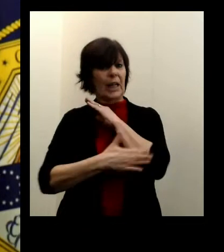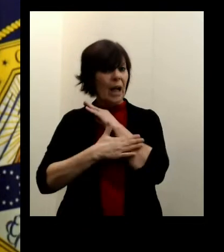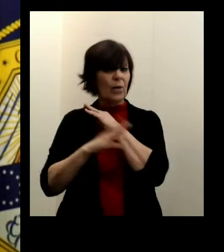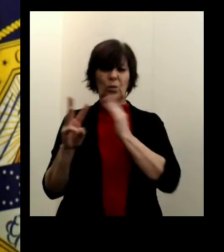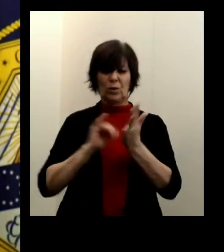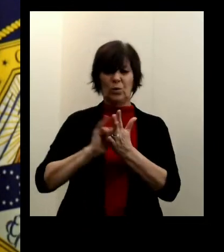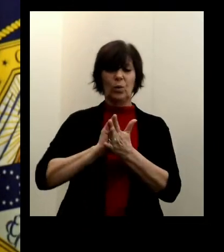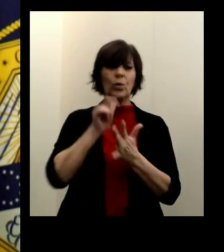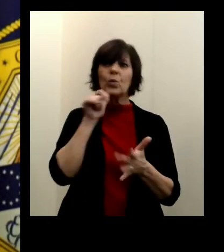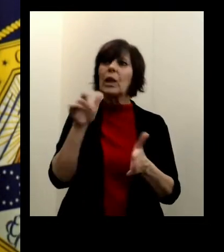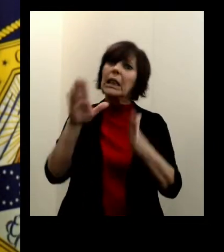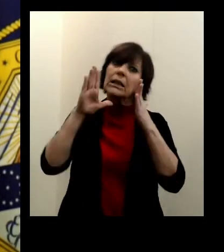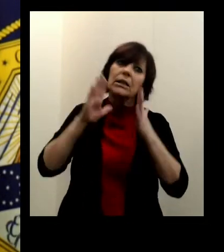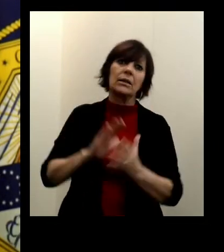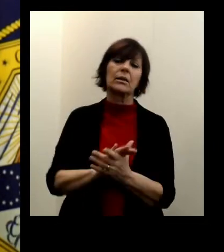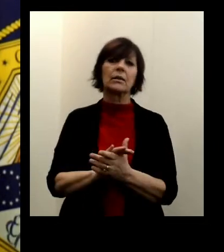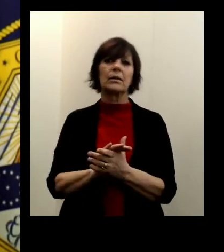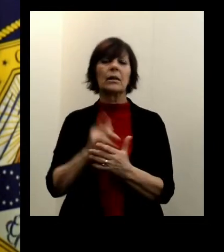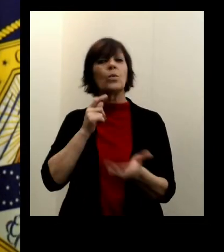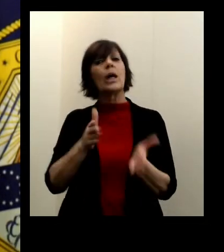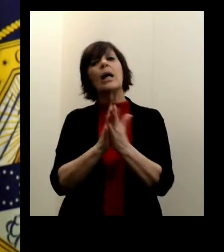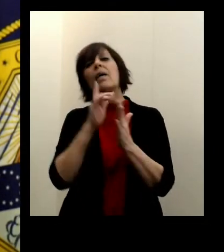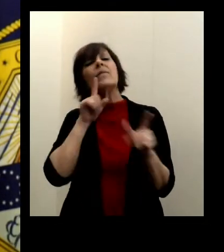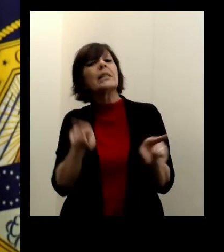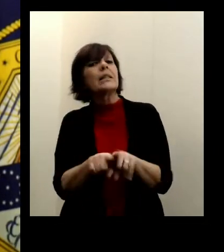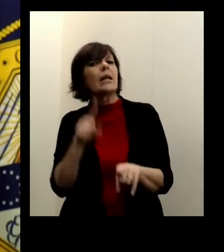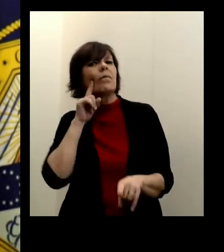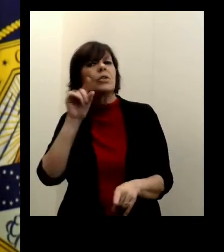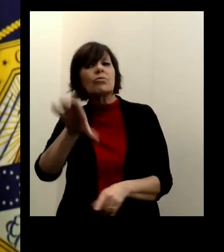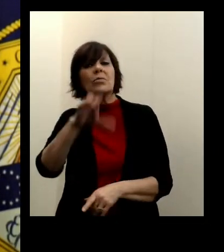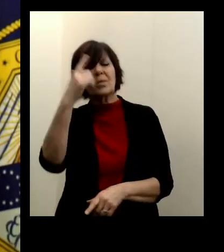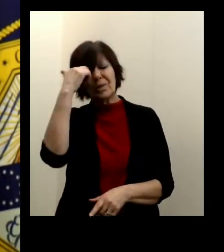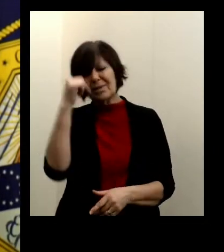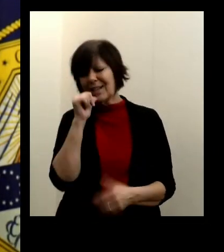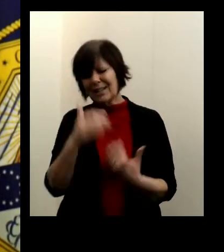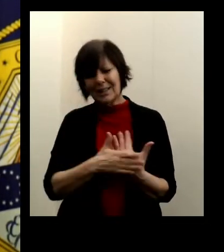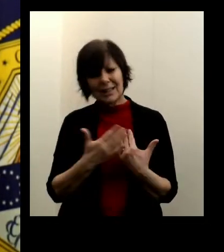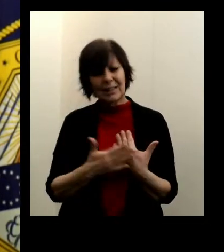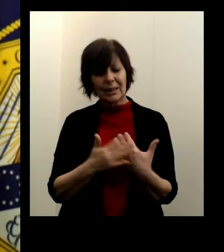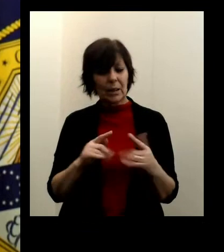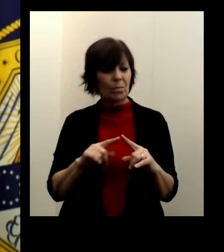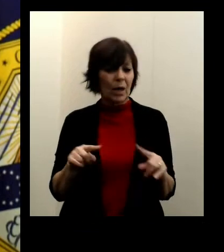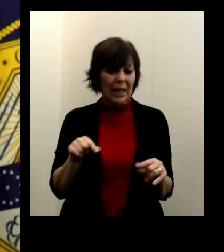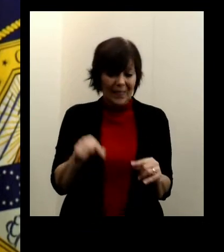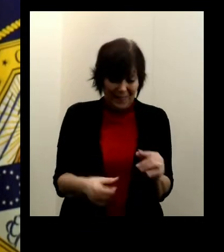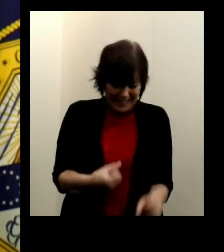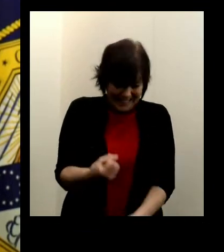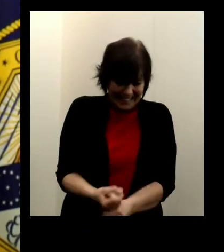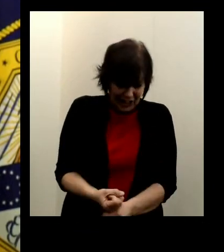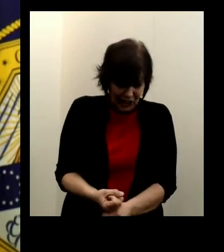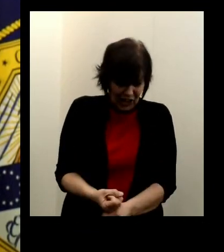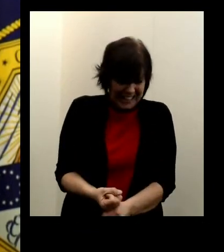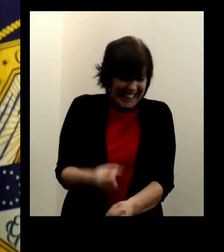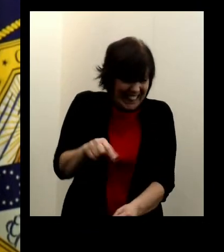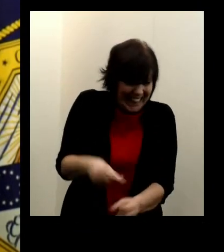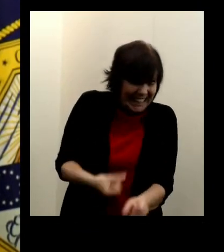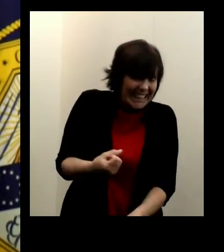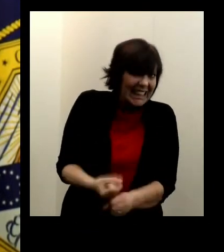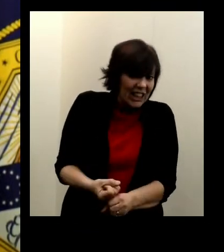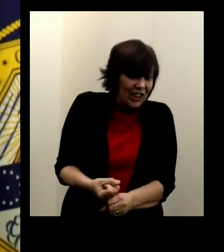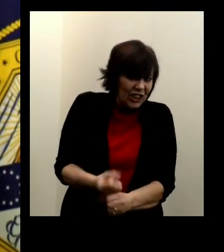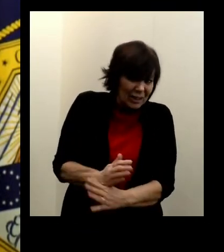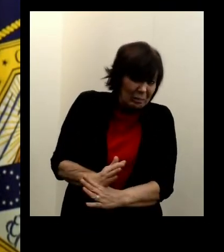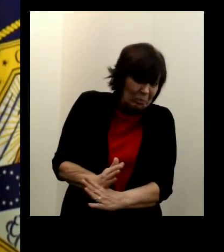who listened, and we're asking for the same. We know it's not going to be easy, but we do it this year so we can get through this year, protect our loved